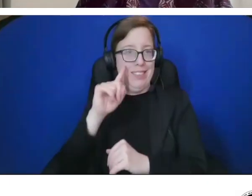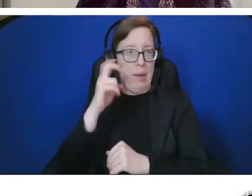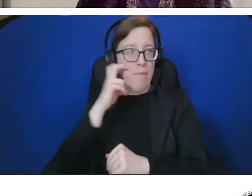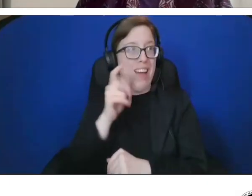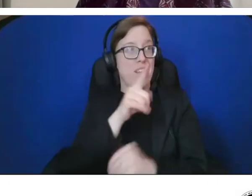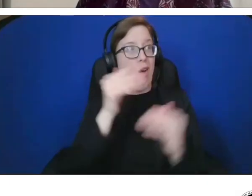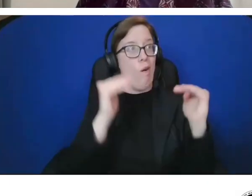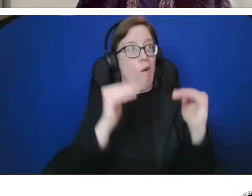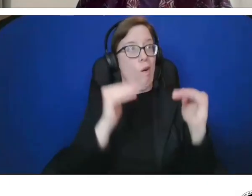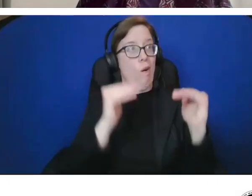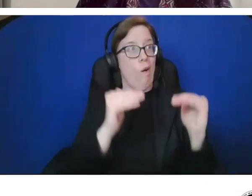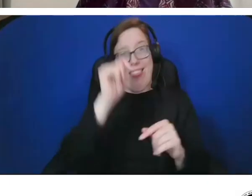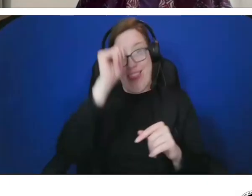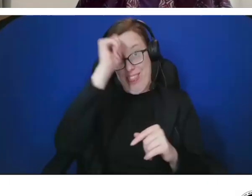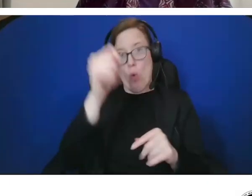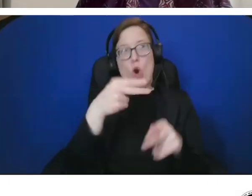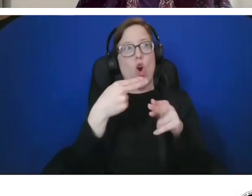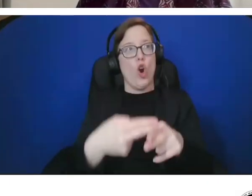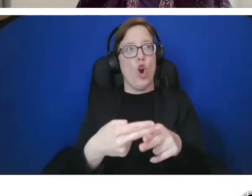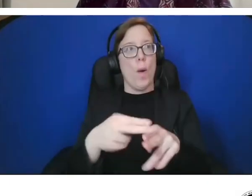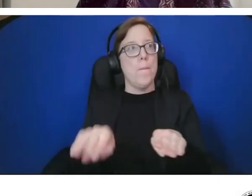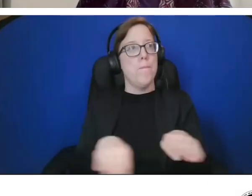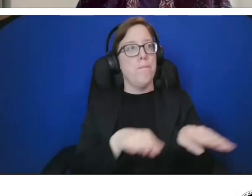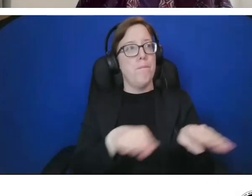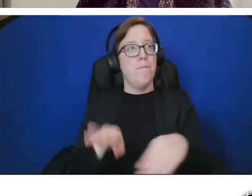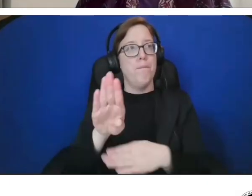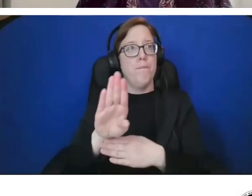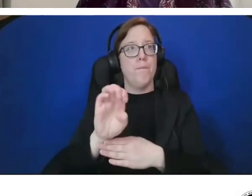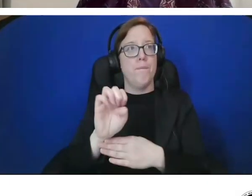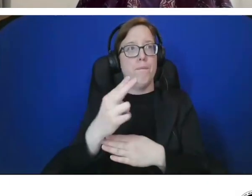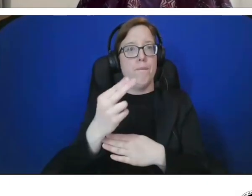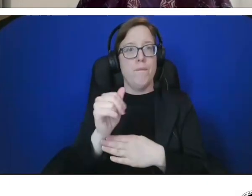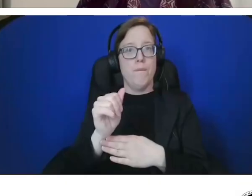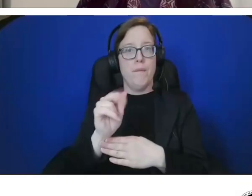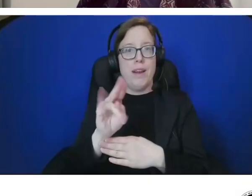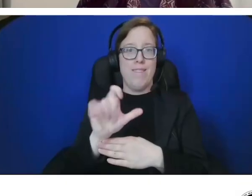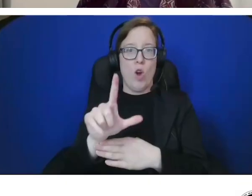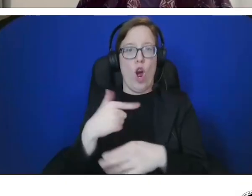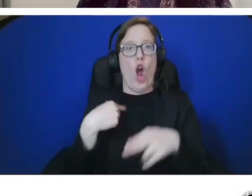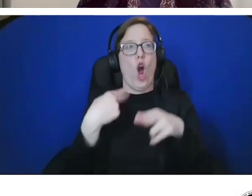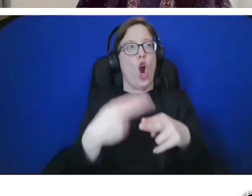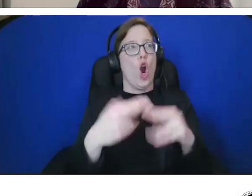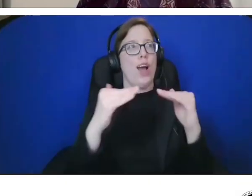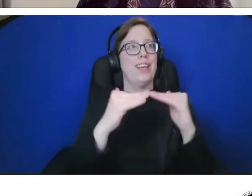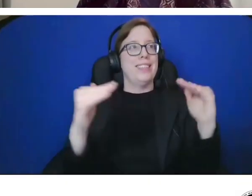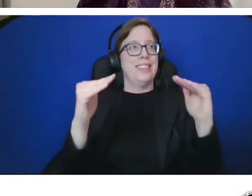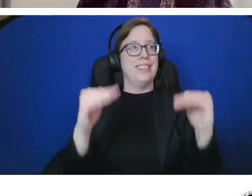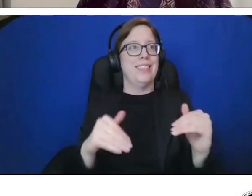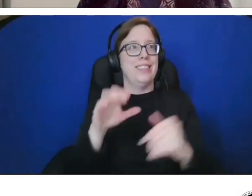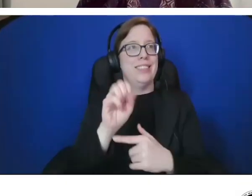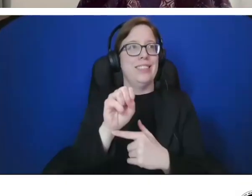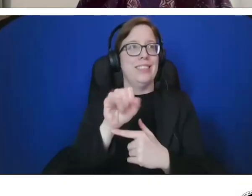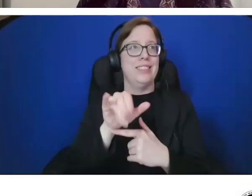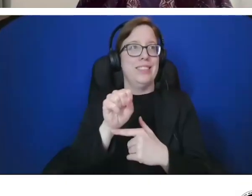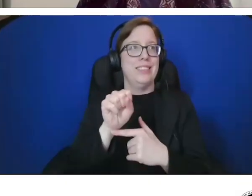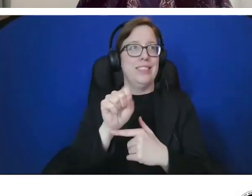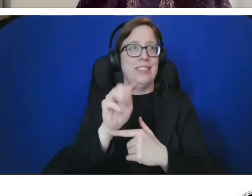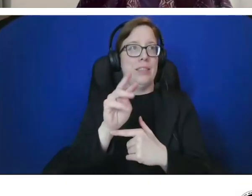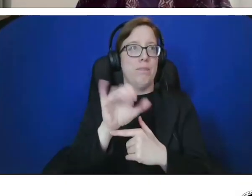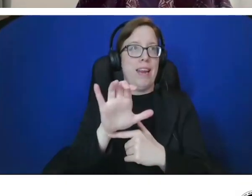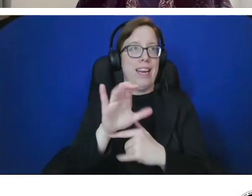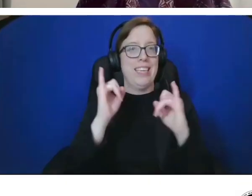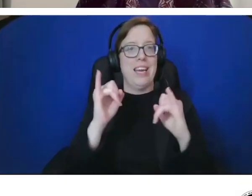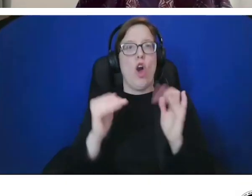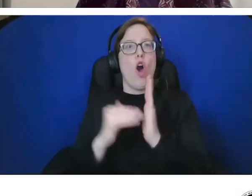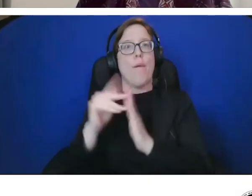they also talked about another theory, which we could call behavioral. I've chosen to label it systematic instruction because